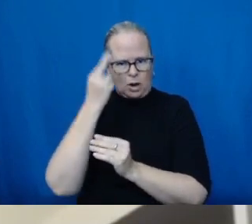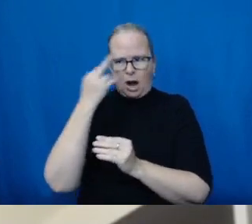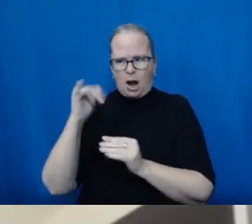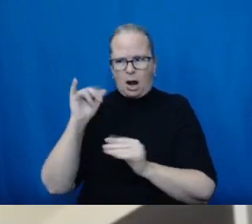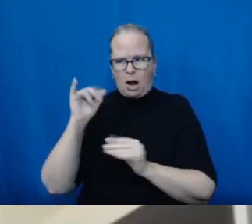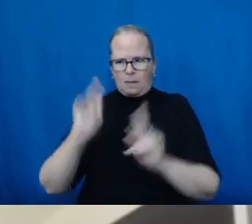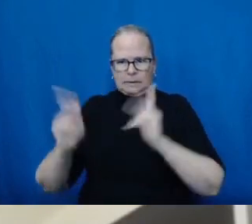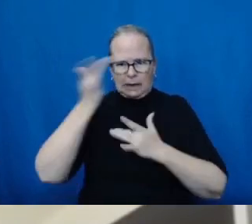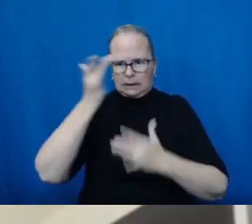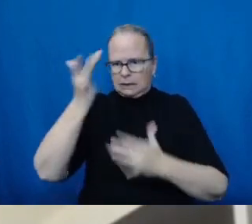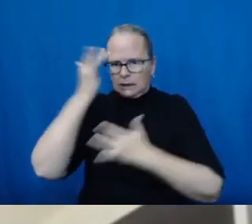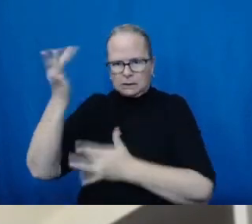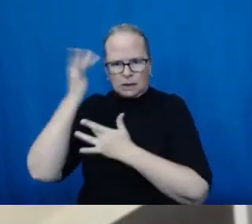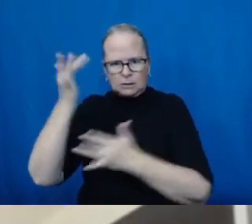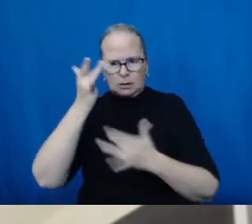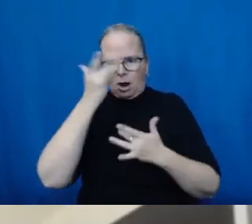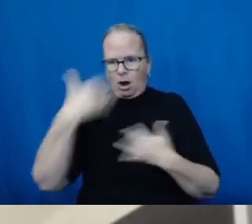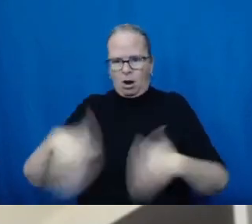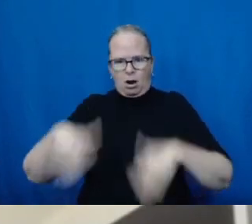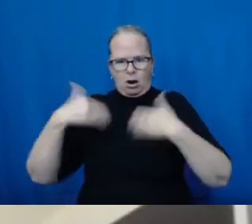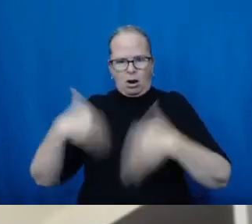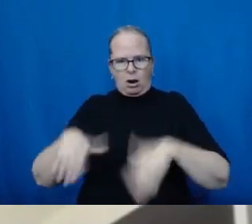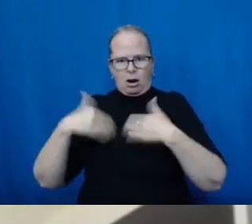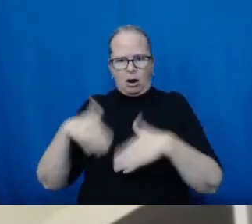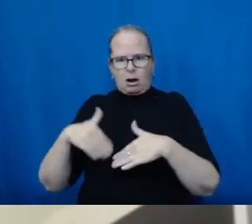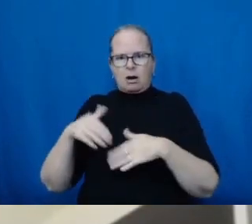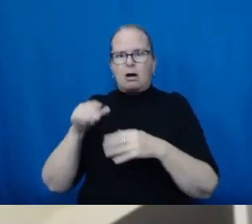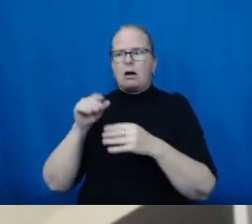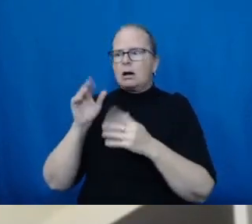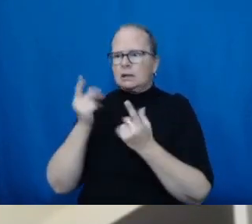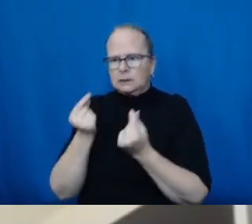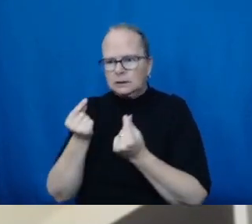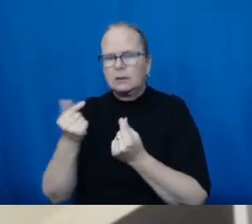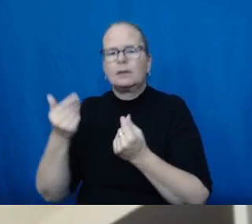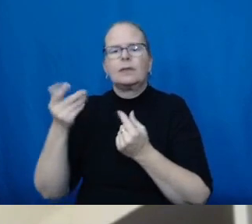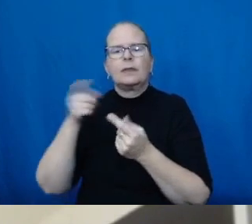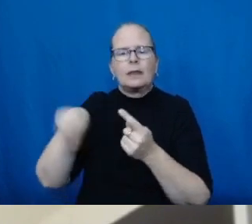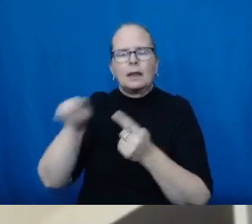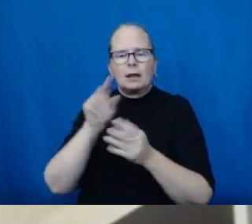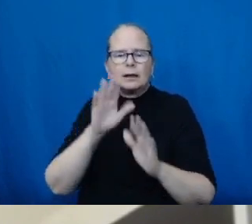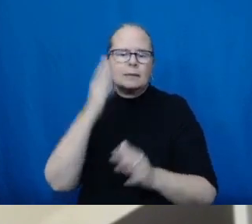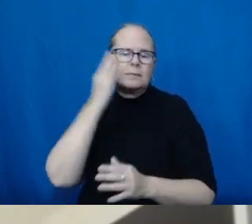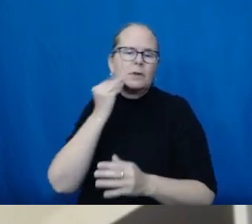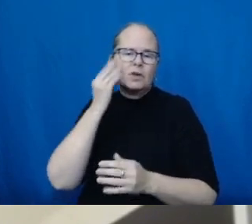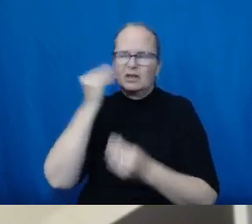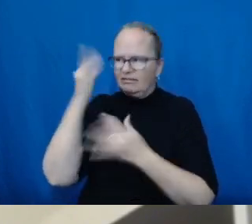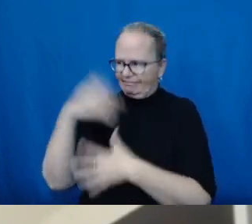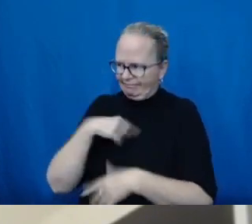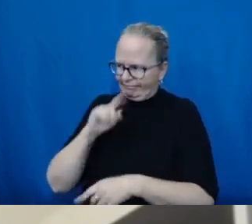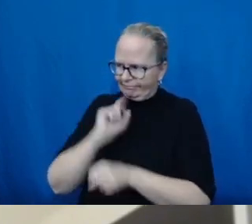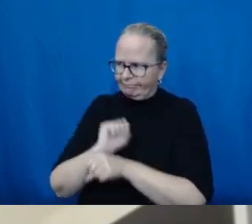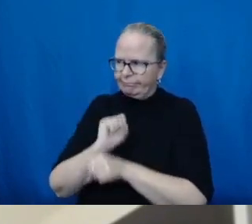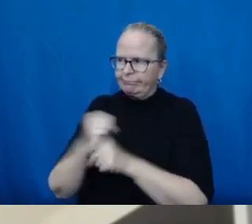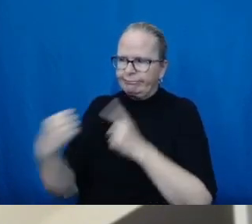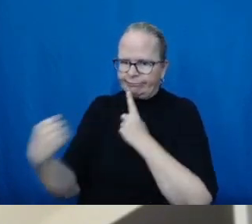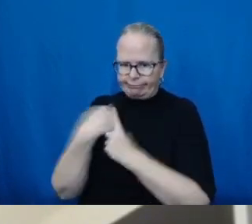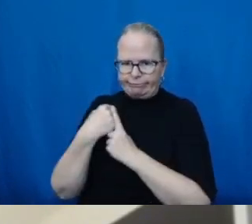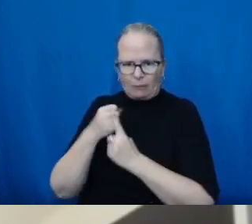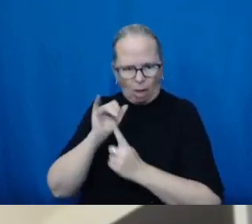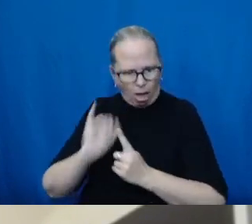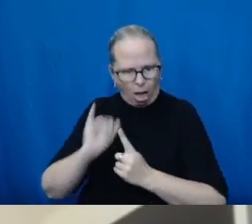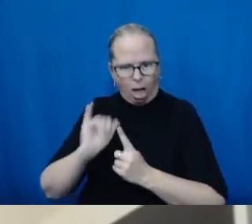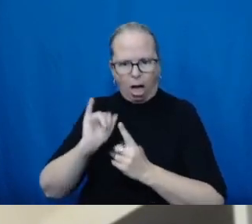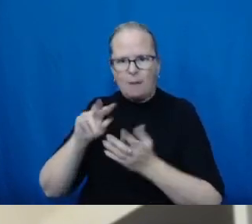been in the ICU or a friend in the ICU and hear about what's actually happening, that's going to be a much more effective person for them to speak to about addressing